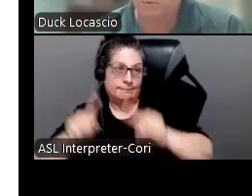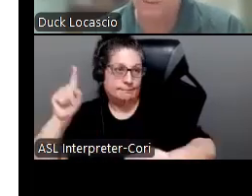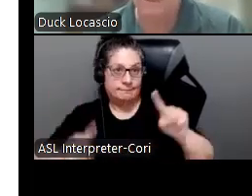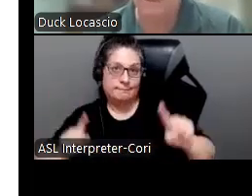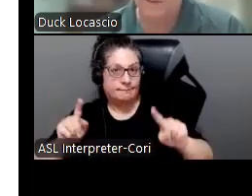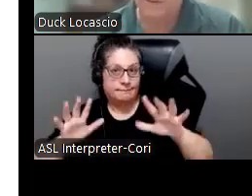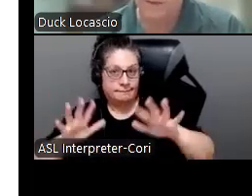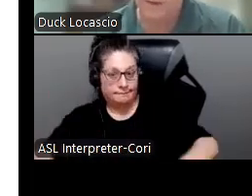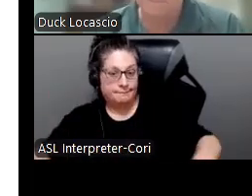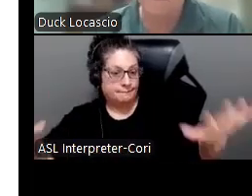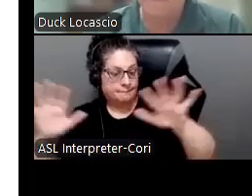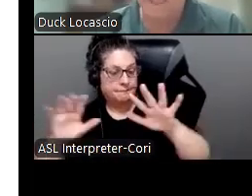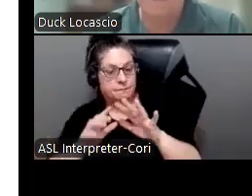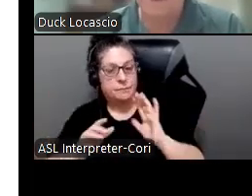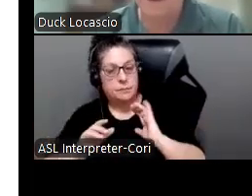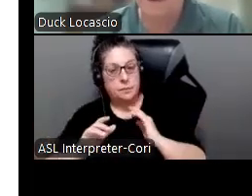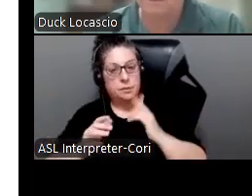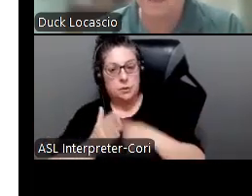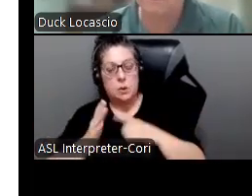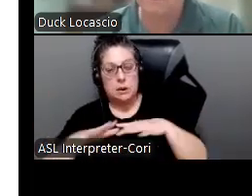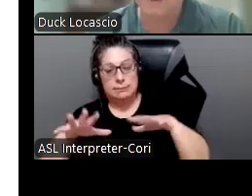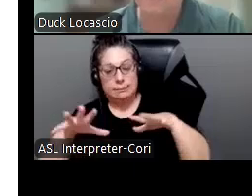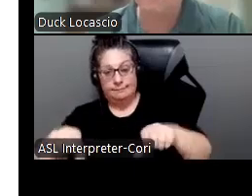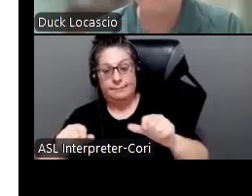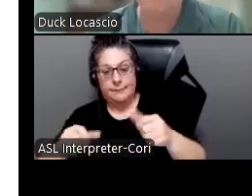land holdings. And then